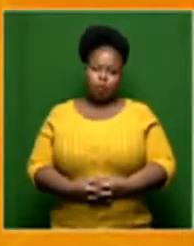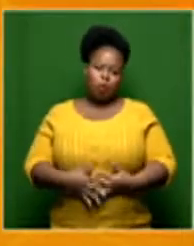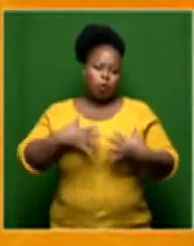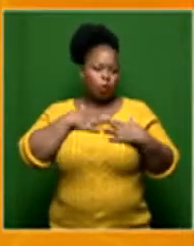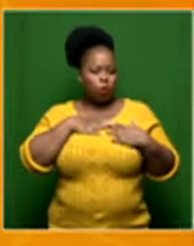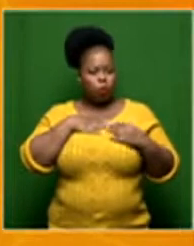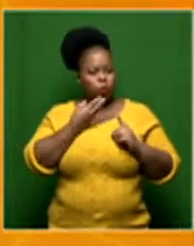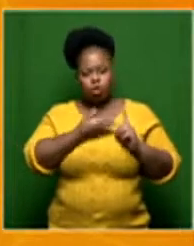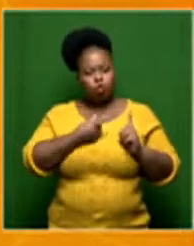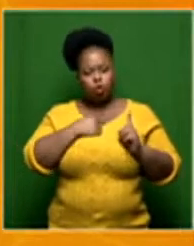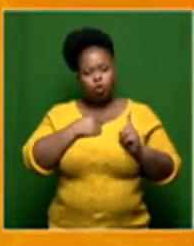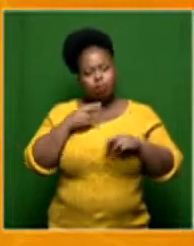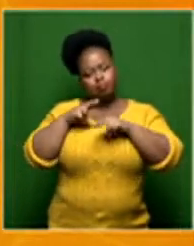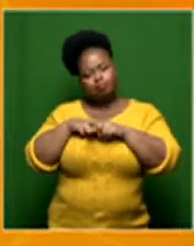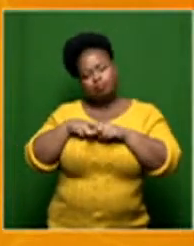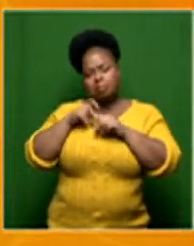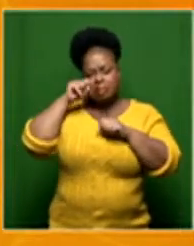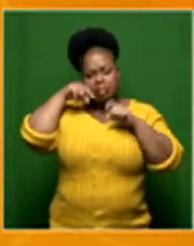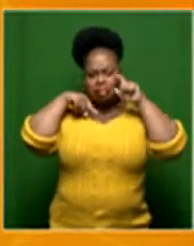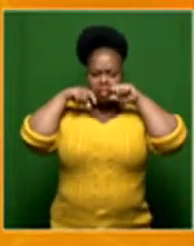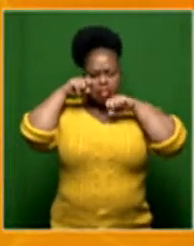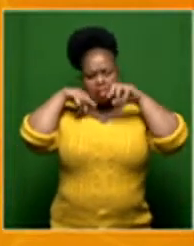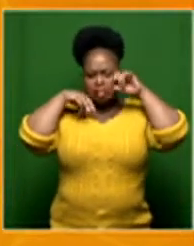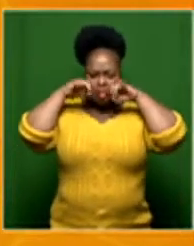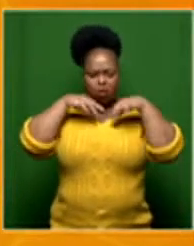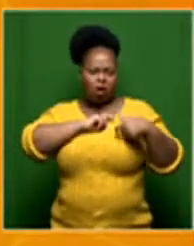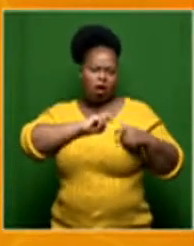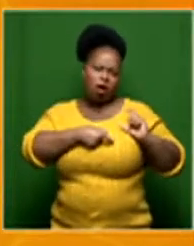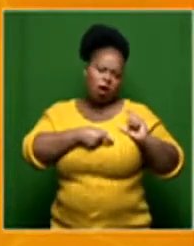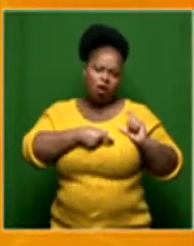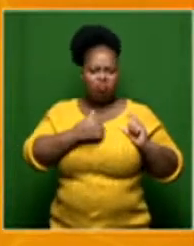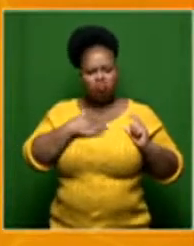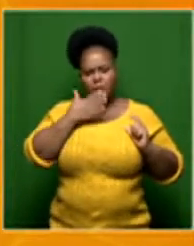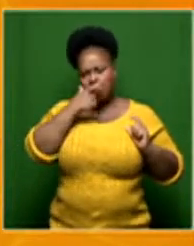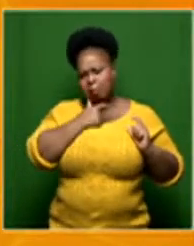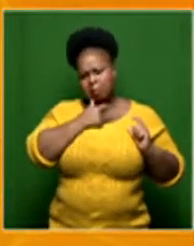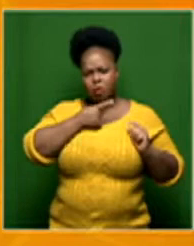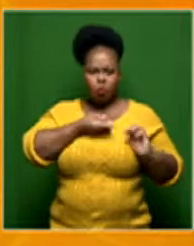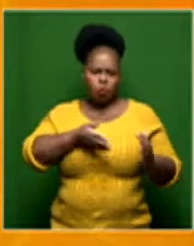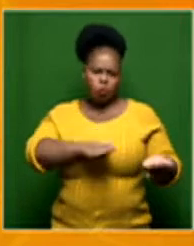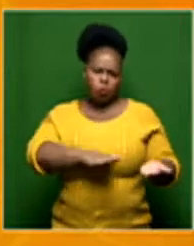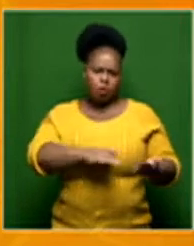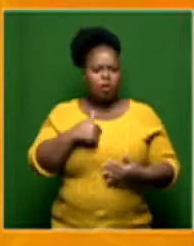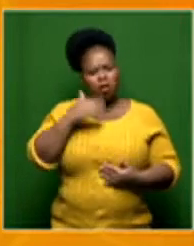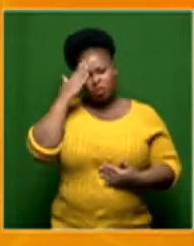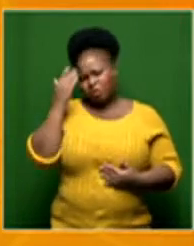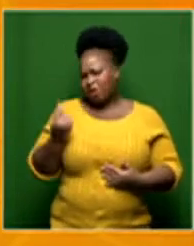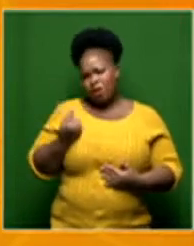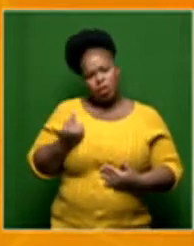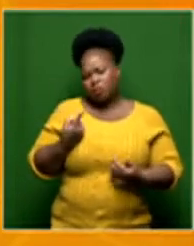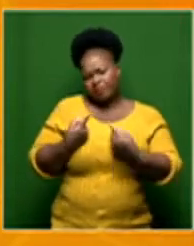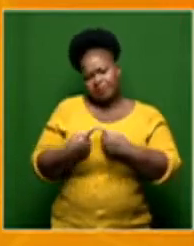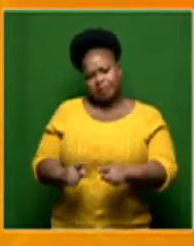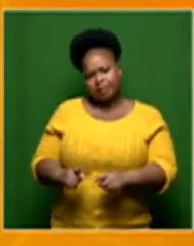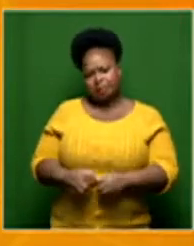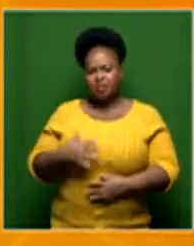My dearest Dawn, I'm sitting in a puddle of tears, utterly heartbroken by the news of your tragic passing. I know I'm not